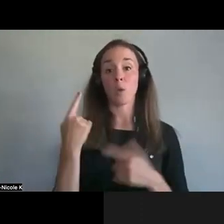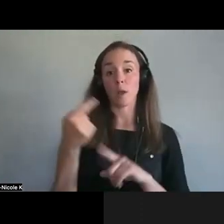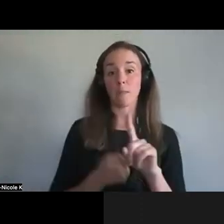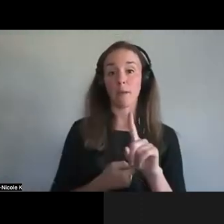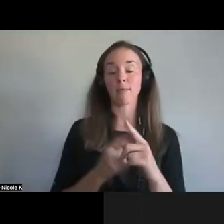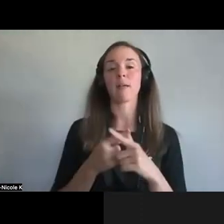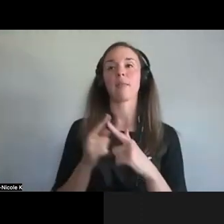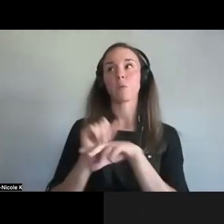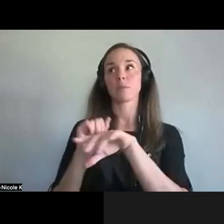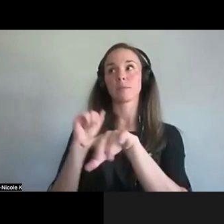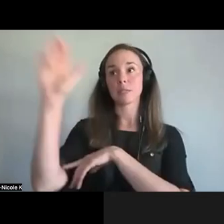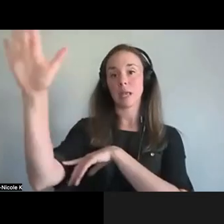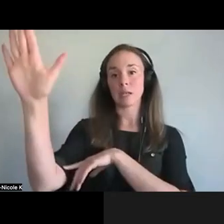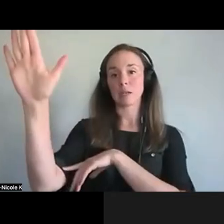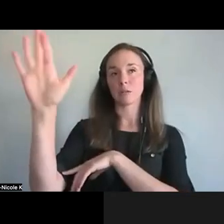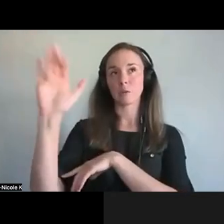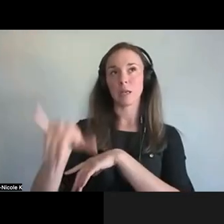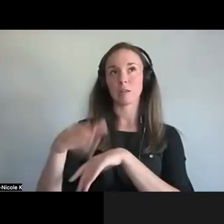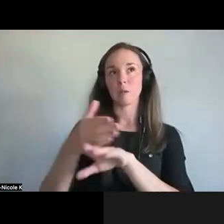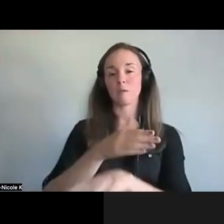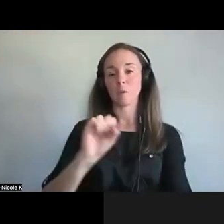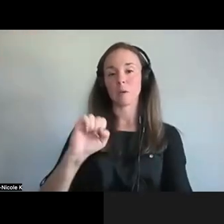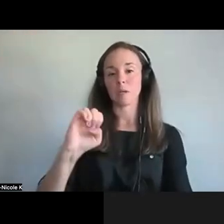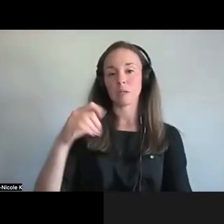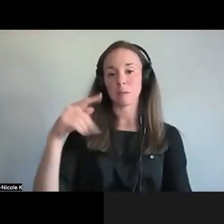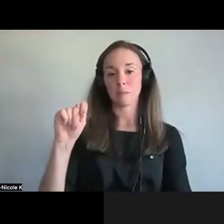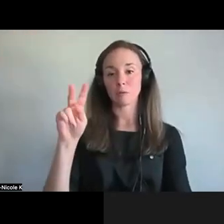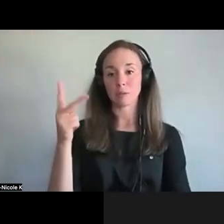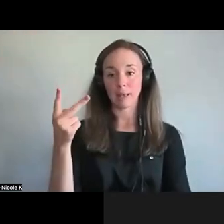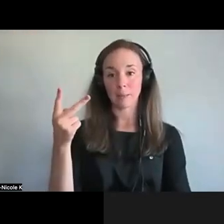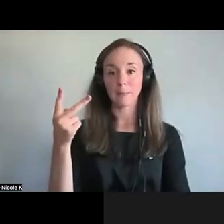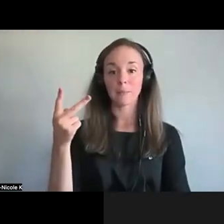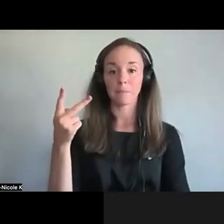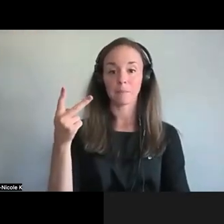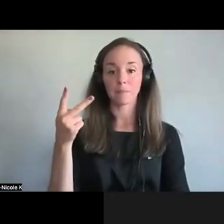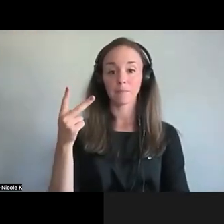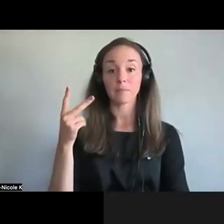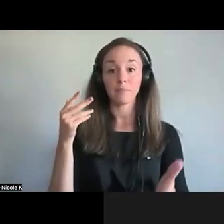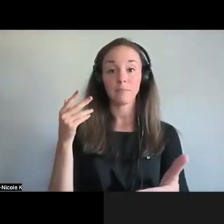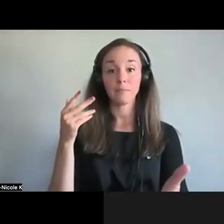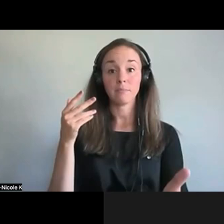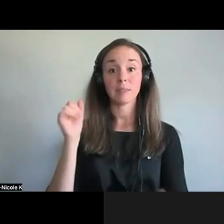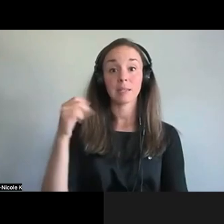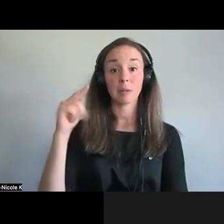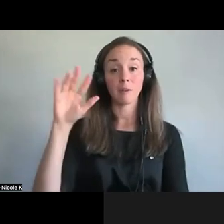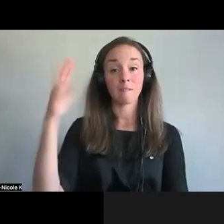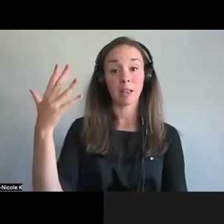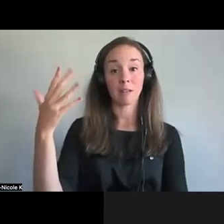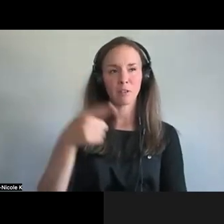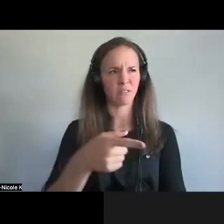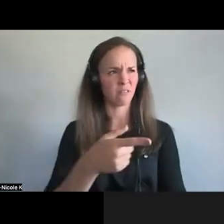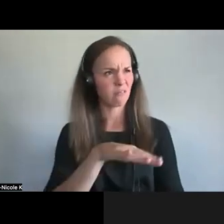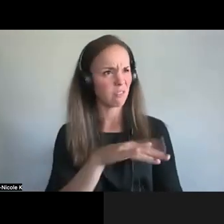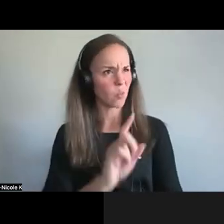out before September 2nd. So if it gets to be September 5th and you haven't seen them, just let me